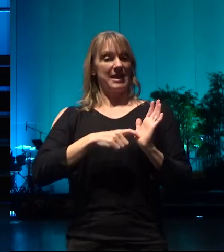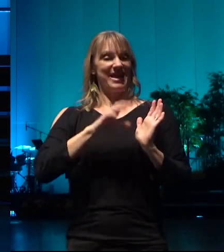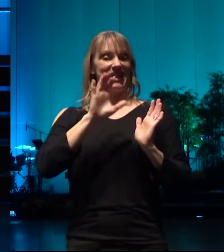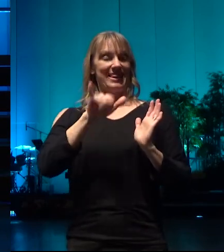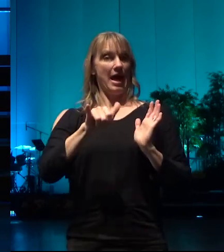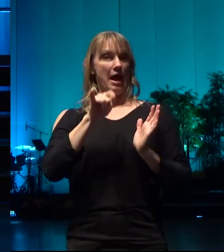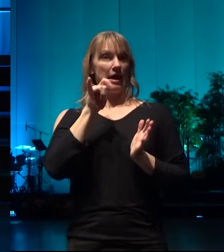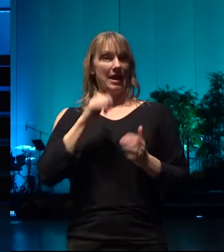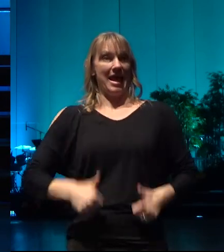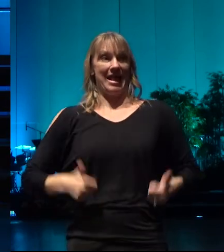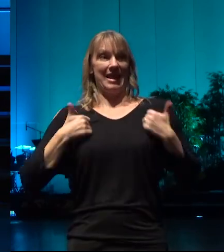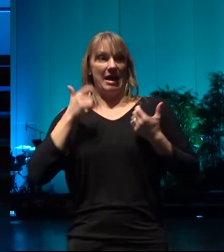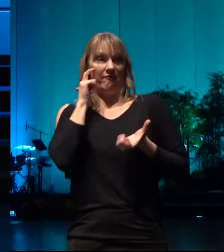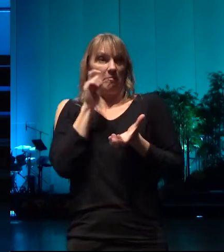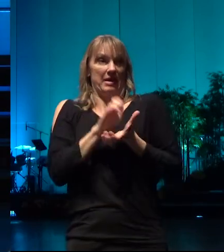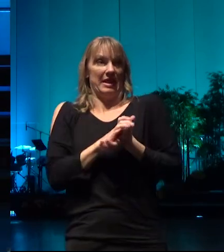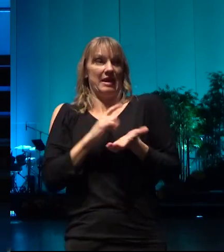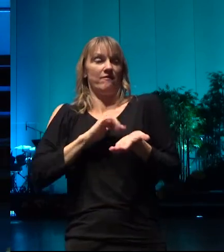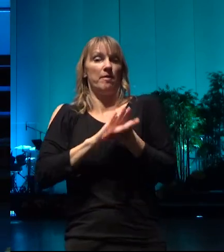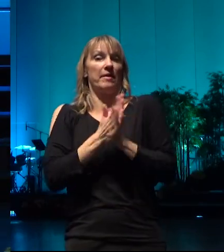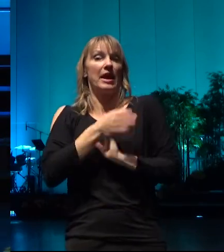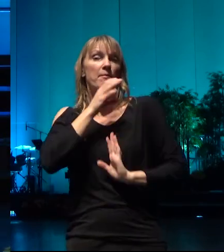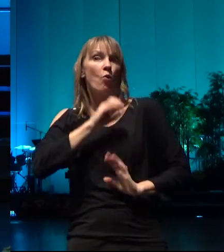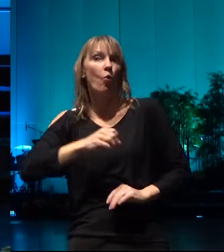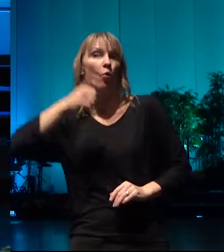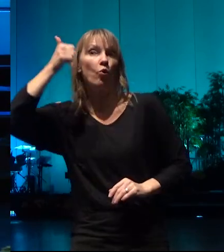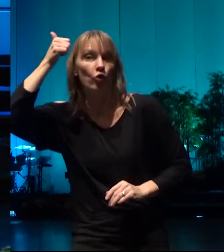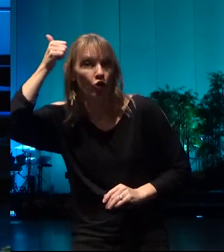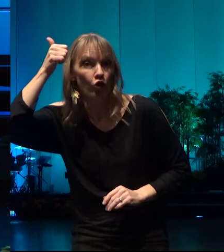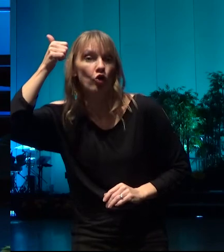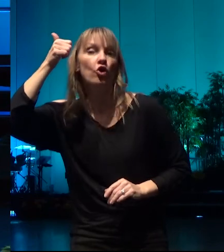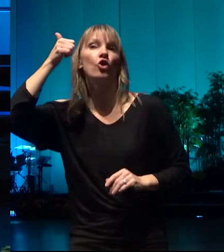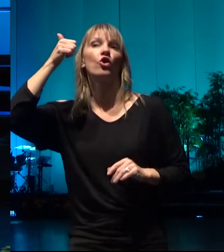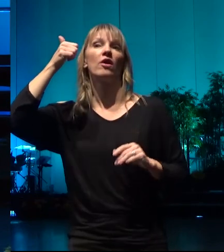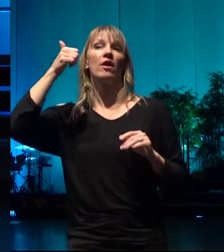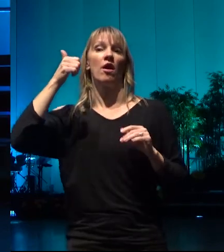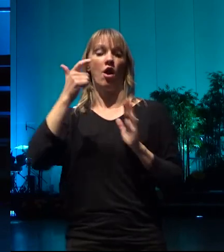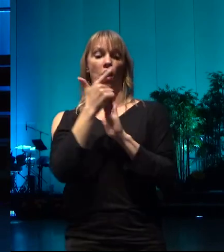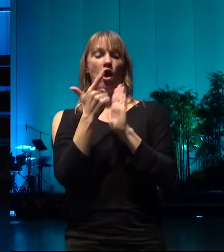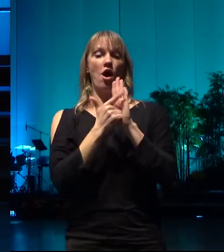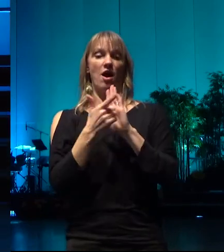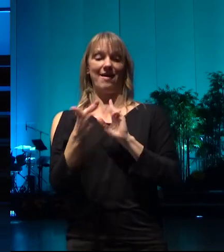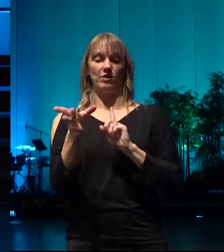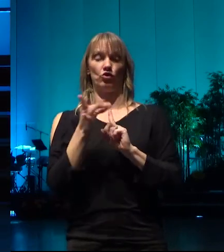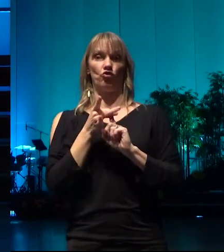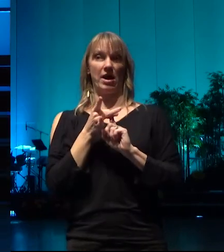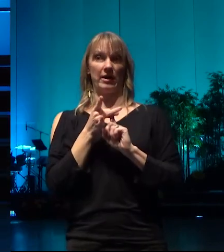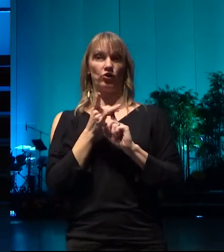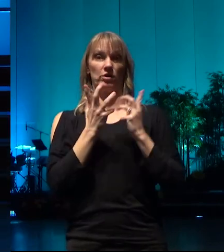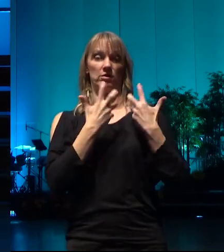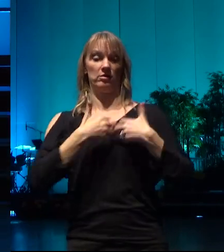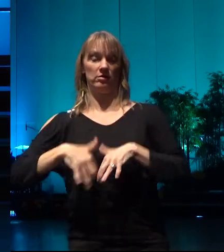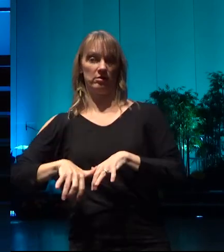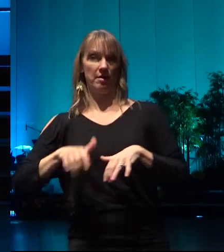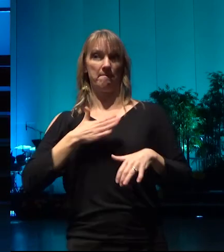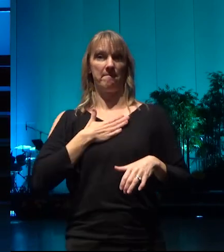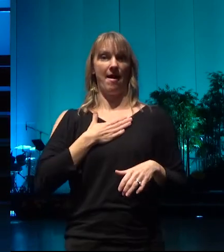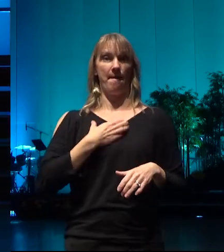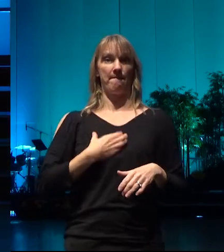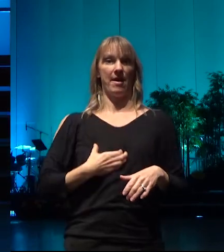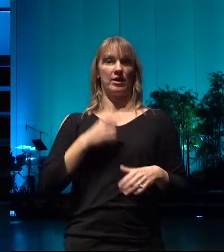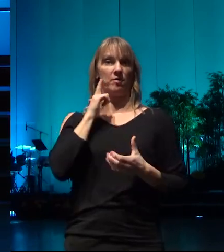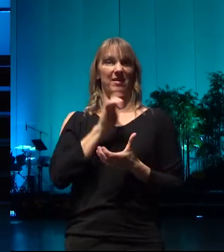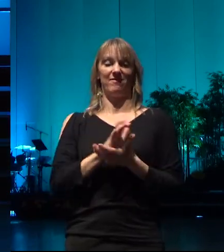taking on that life belief as I grew older, because of the way the law of attraction works and my